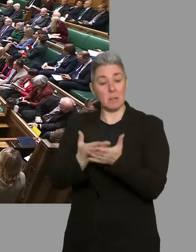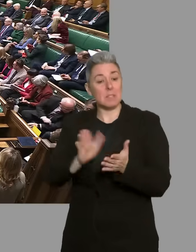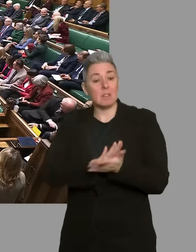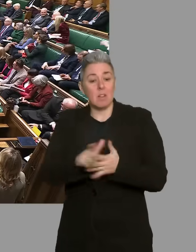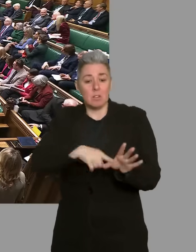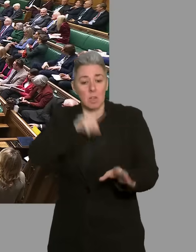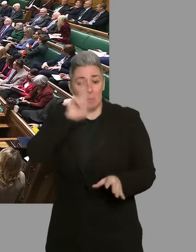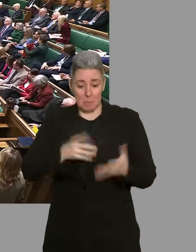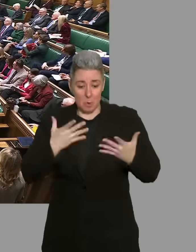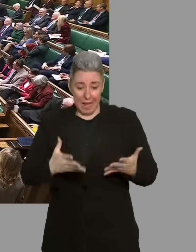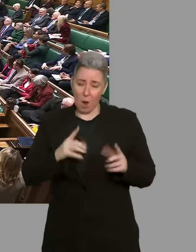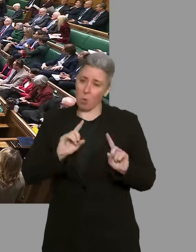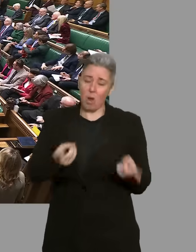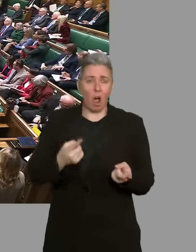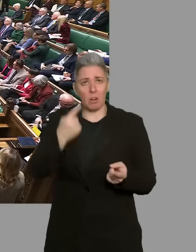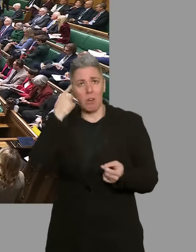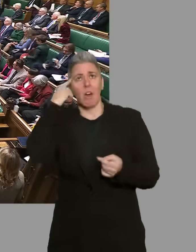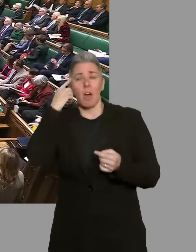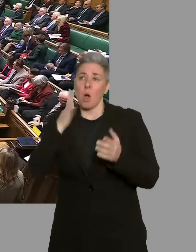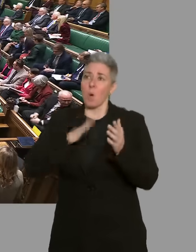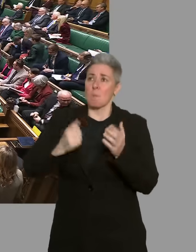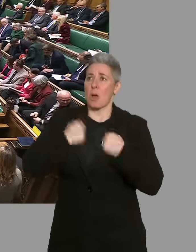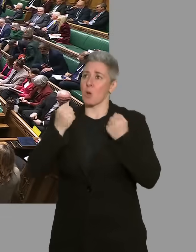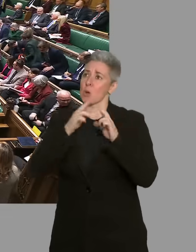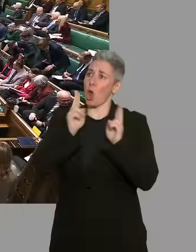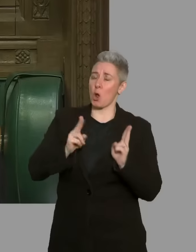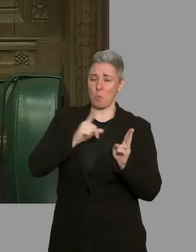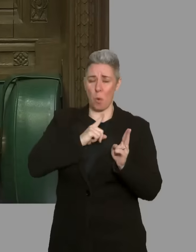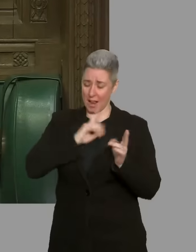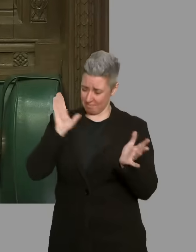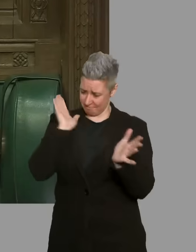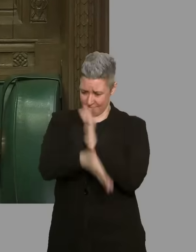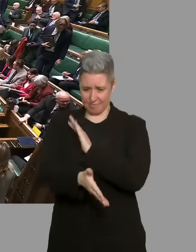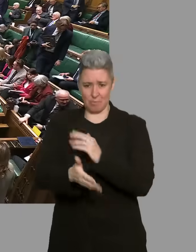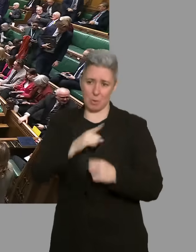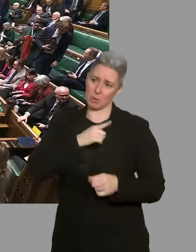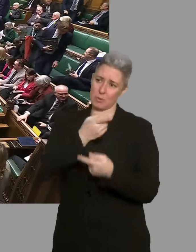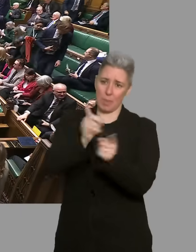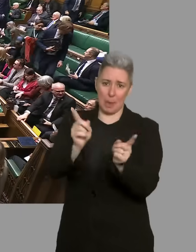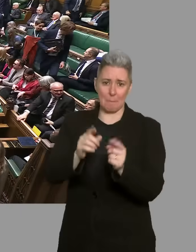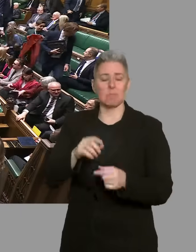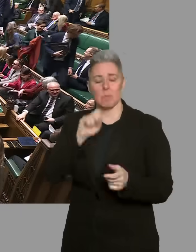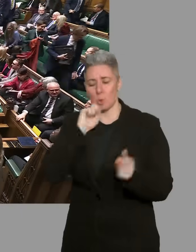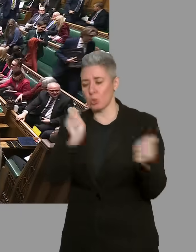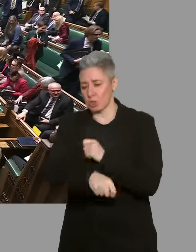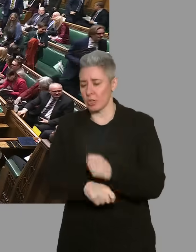Right, that completes Prime Minister's questions. Let the front bench change over.